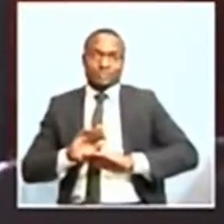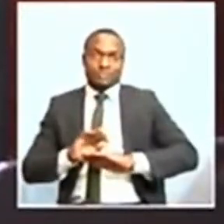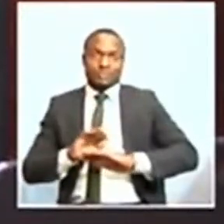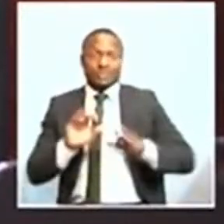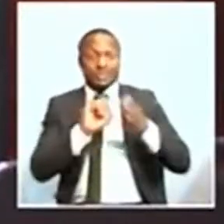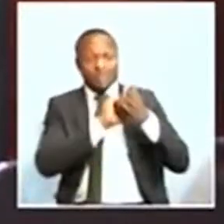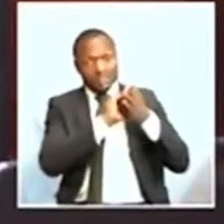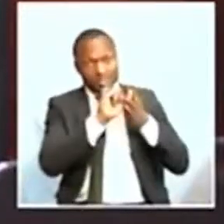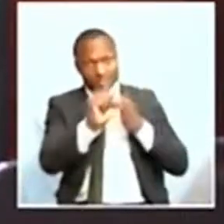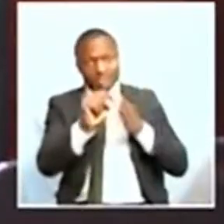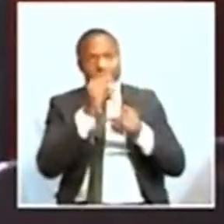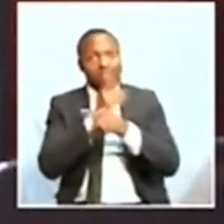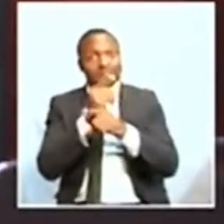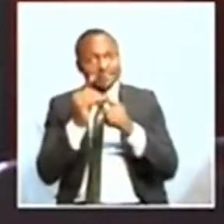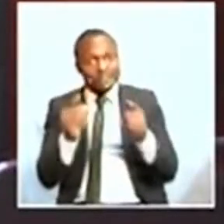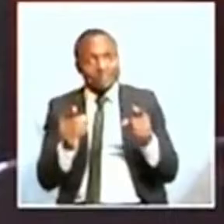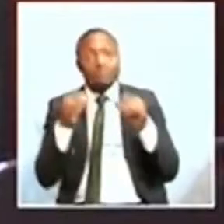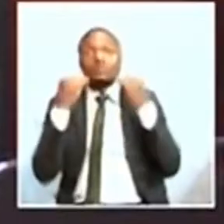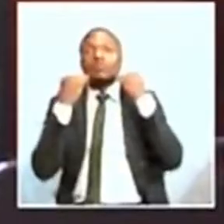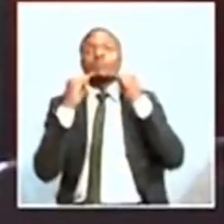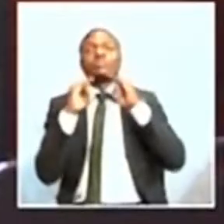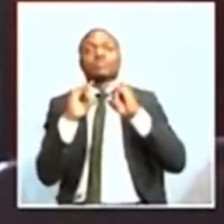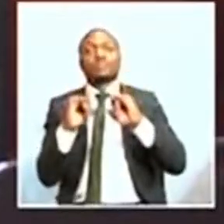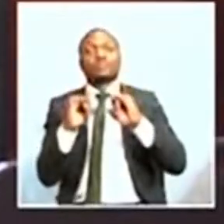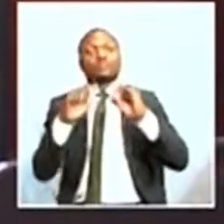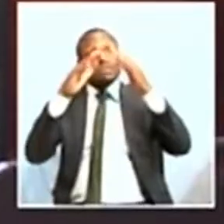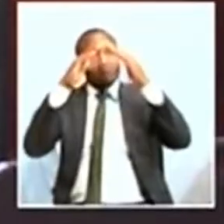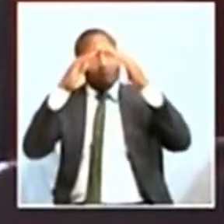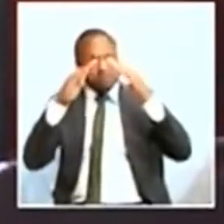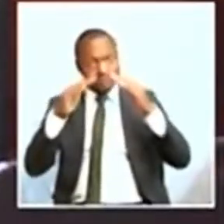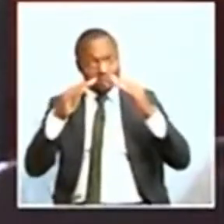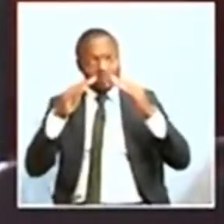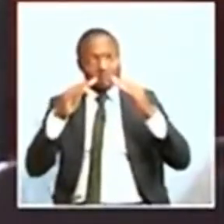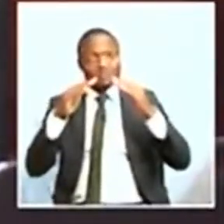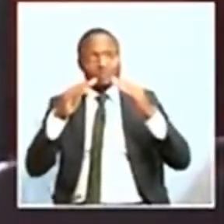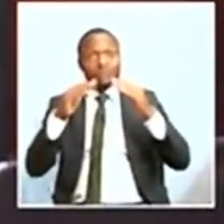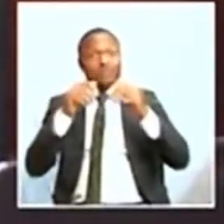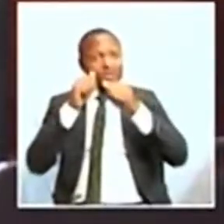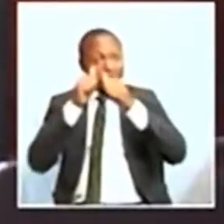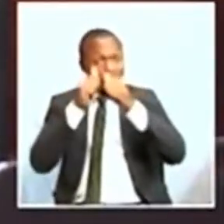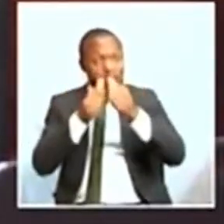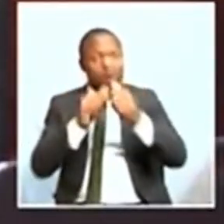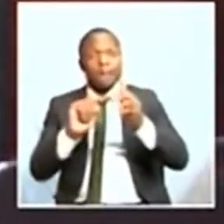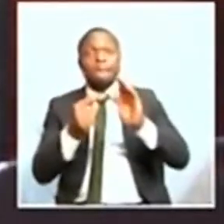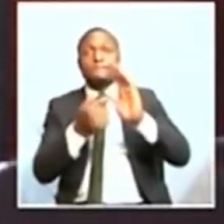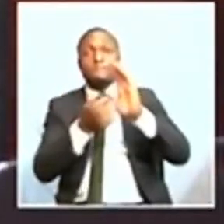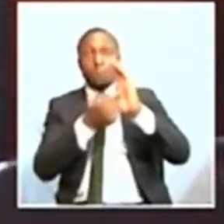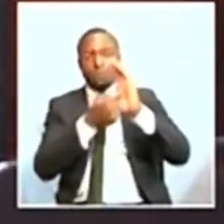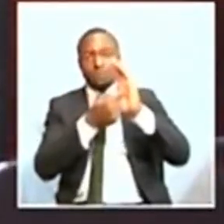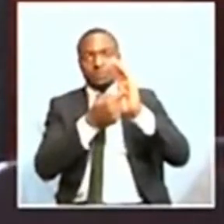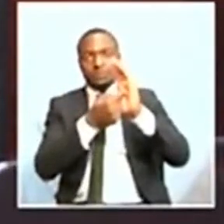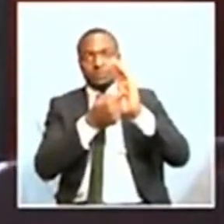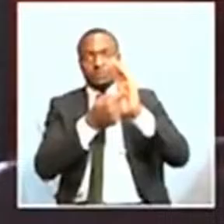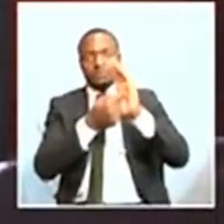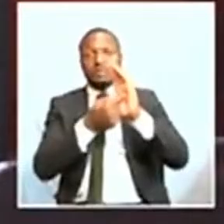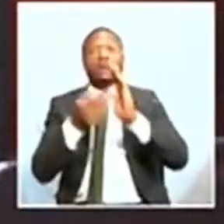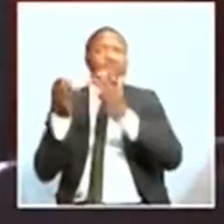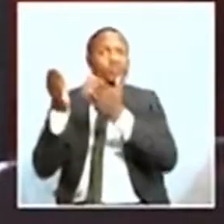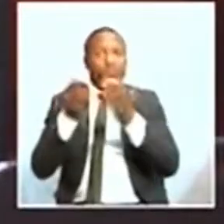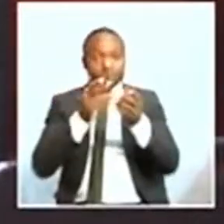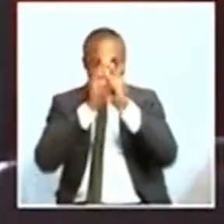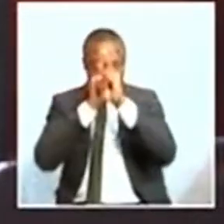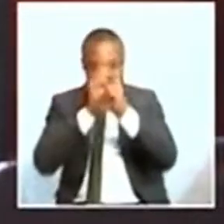The statement is just for information of the House, following the point of order raised by the Honorable Member